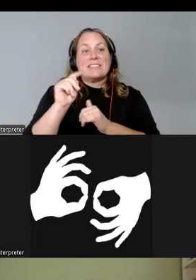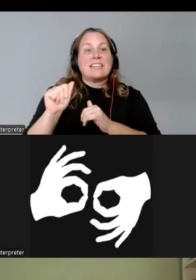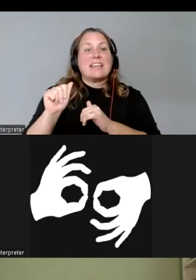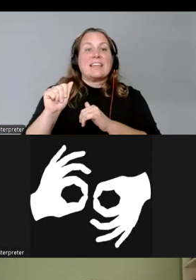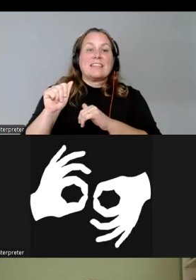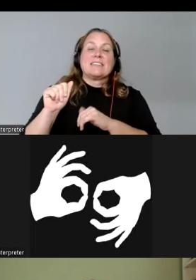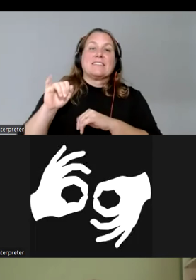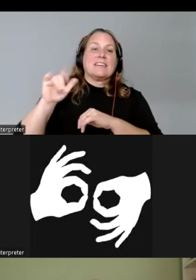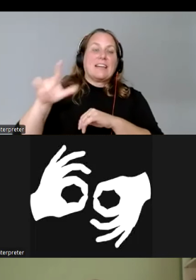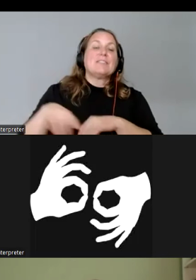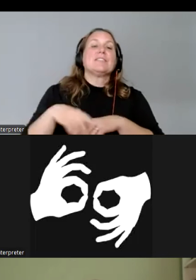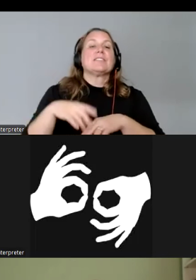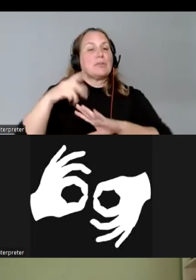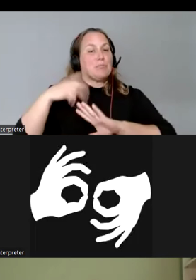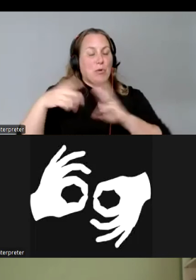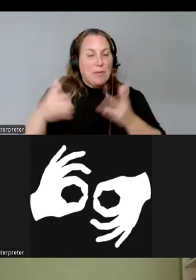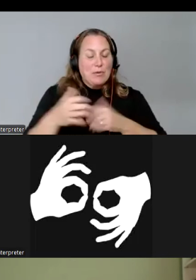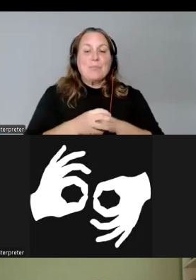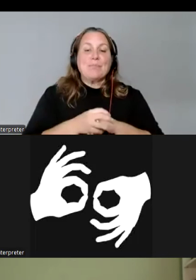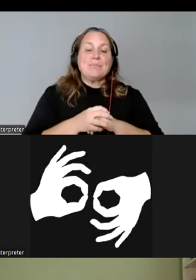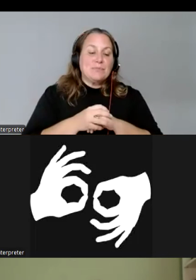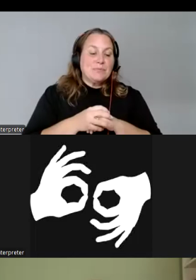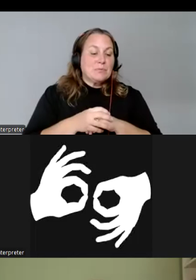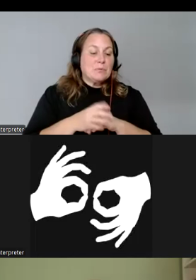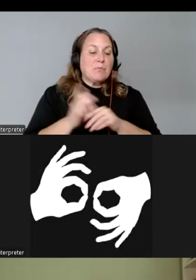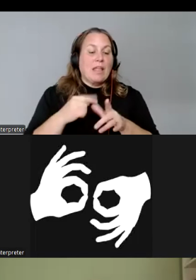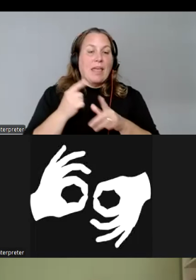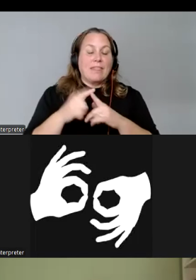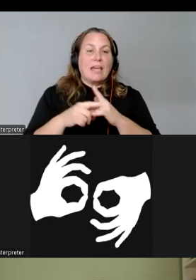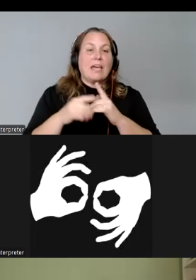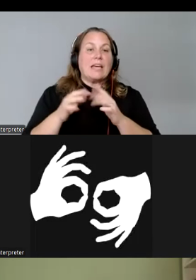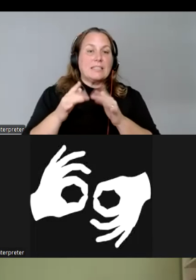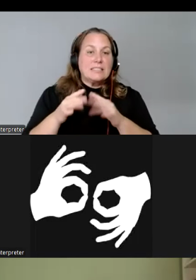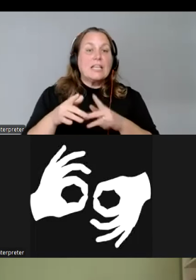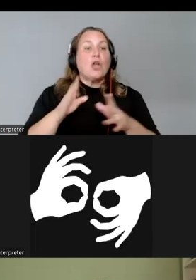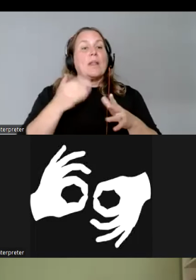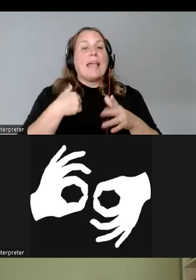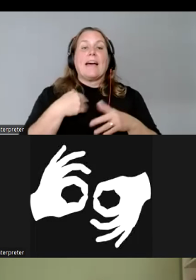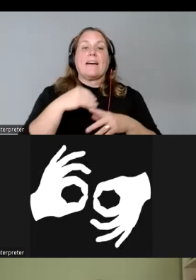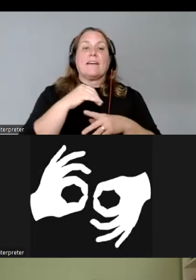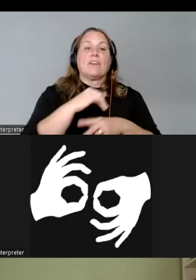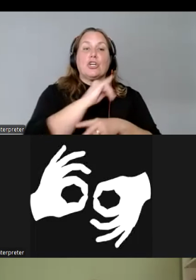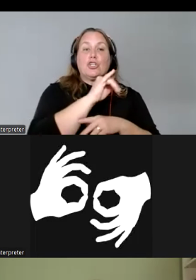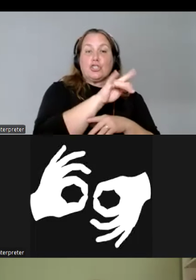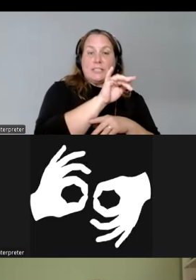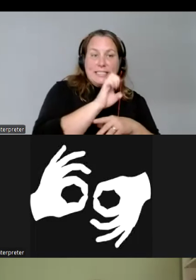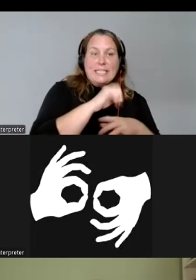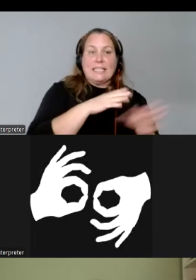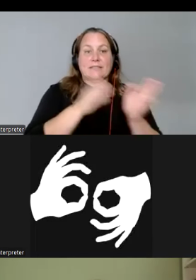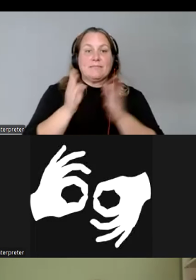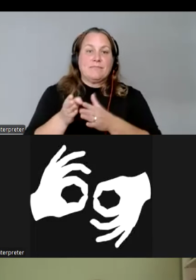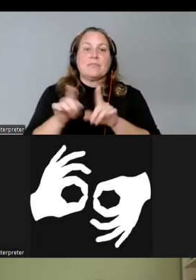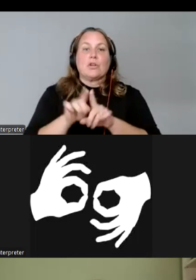And then we will have Justine and Naomi, our partners at Toronto